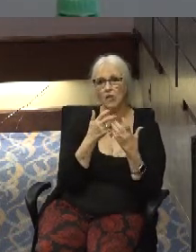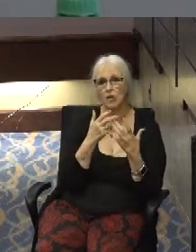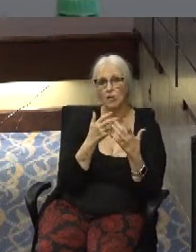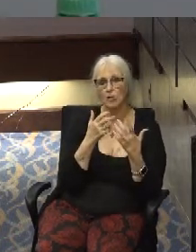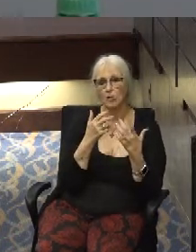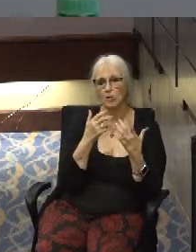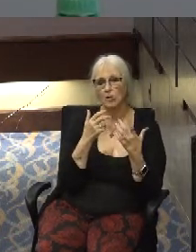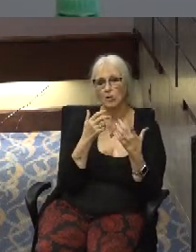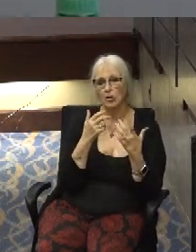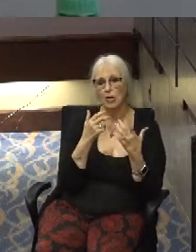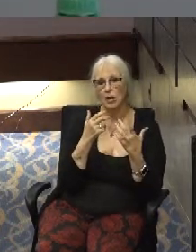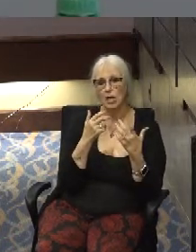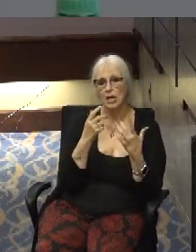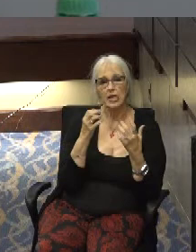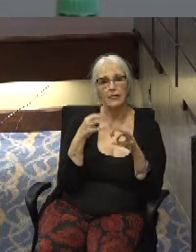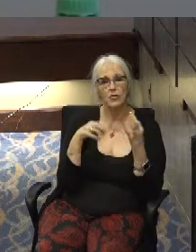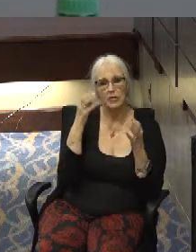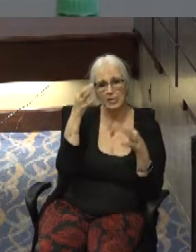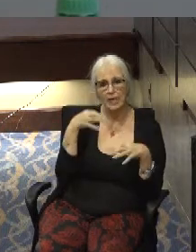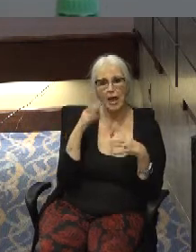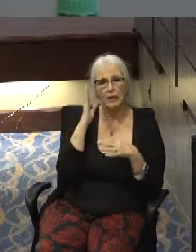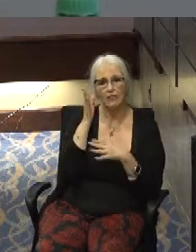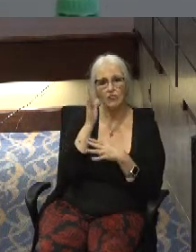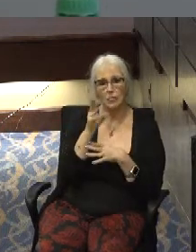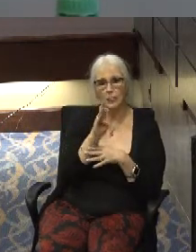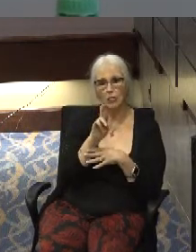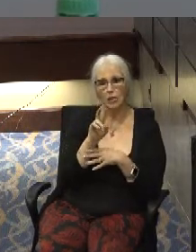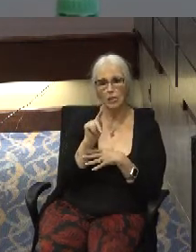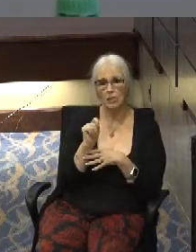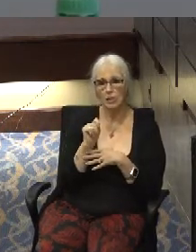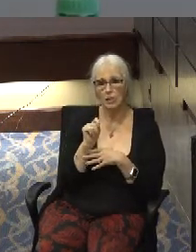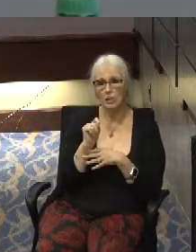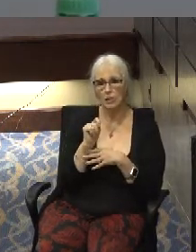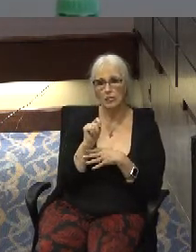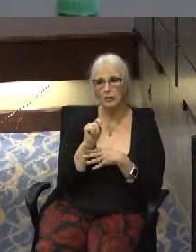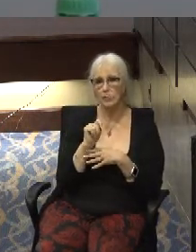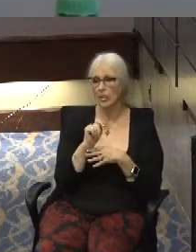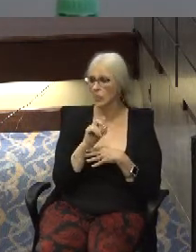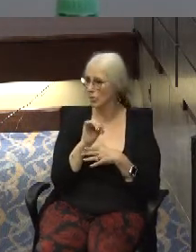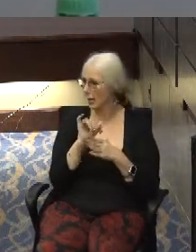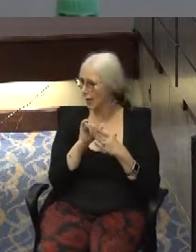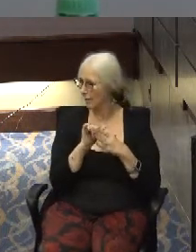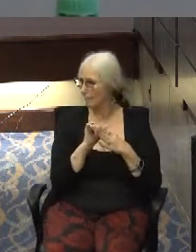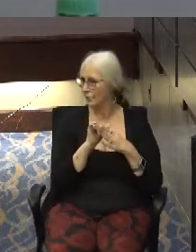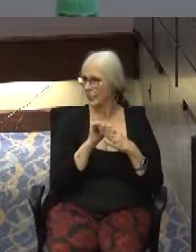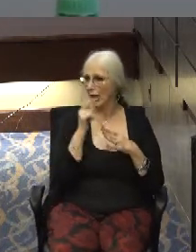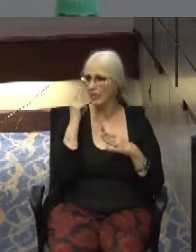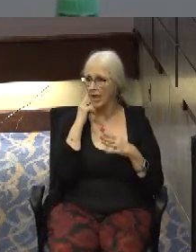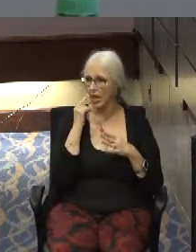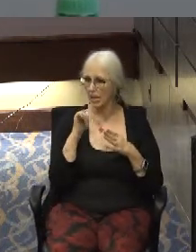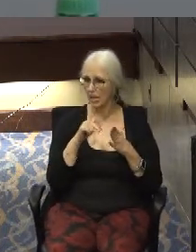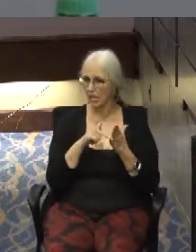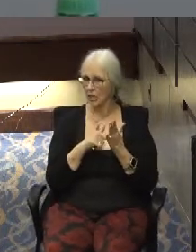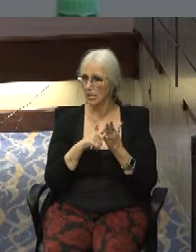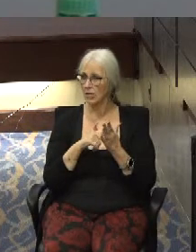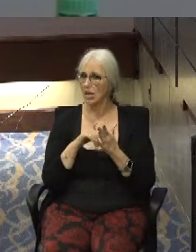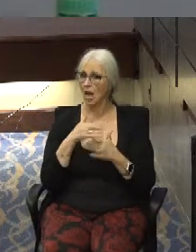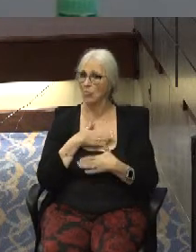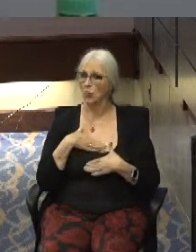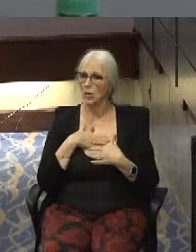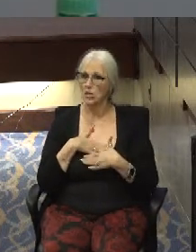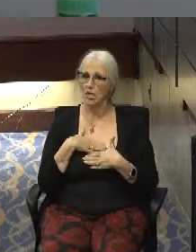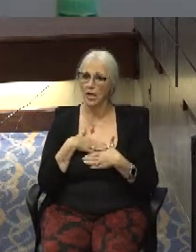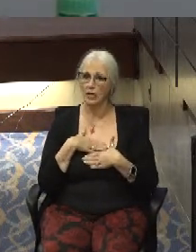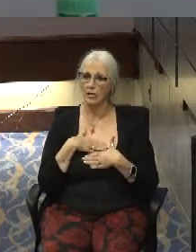allowing, if we decided in the future to have some kind of a BRT overlay, that we could still do that. So I think this scenario too, and I appreciate the extra